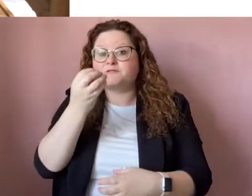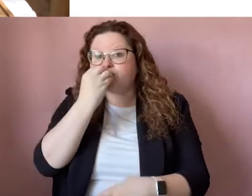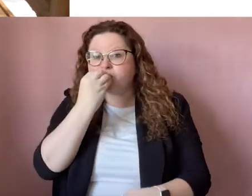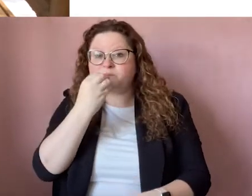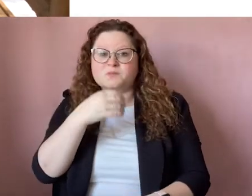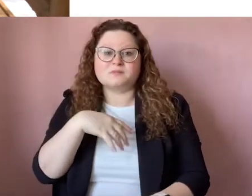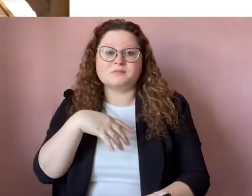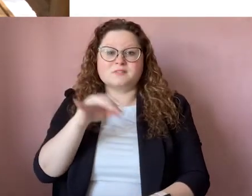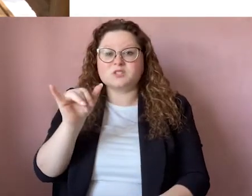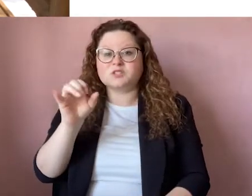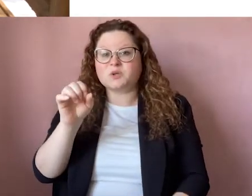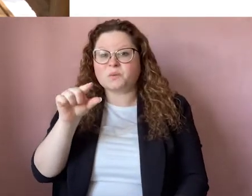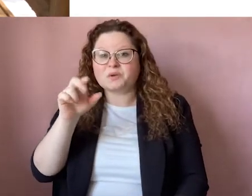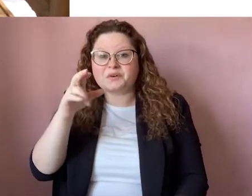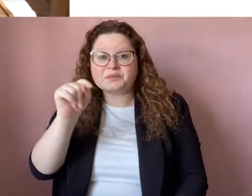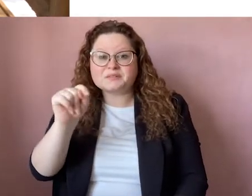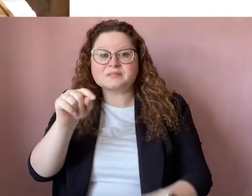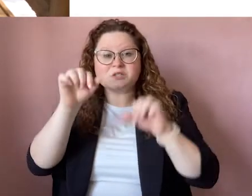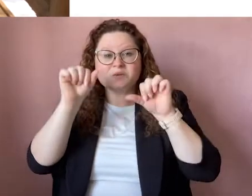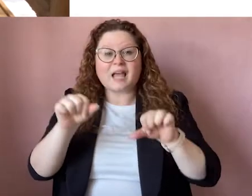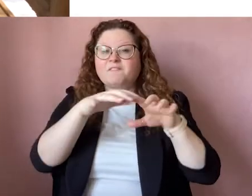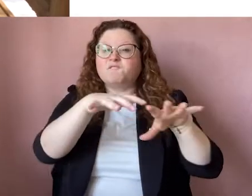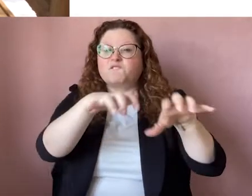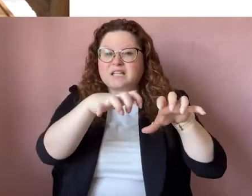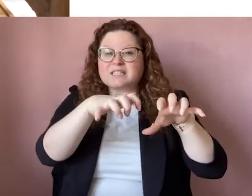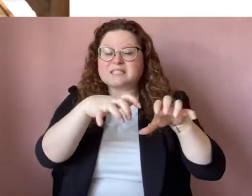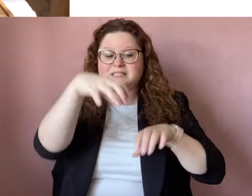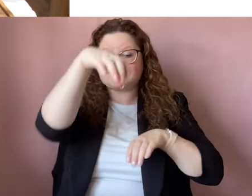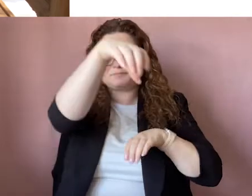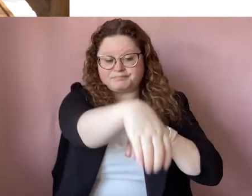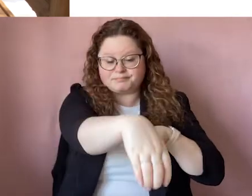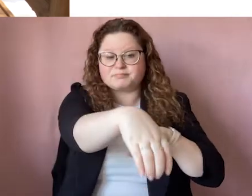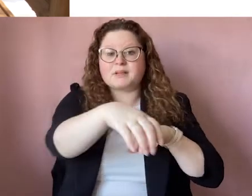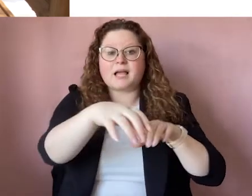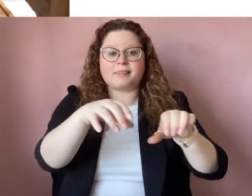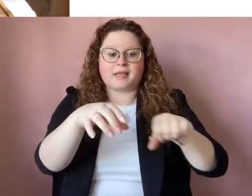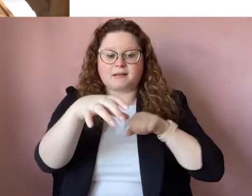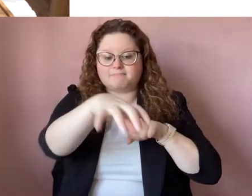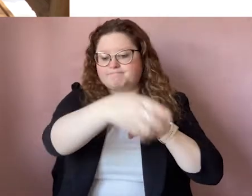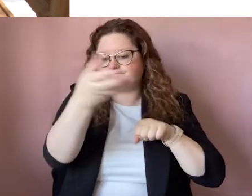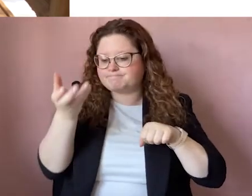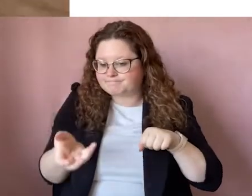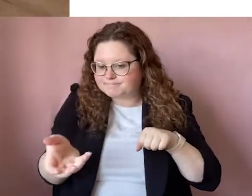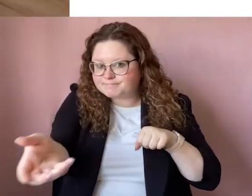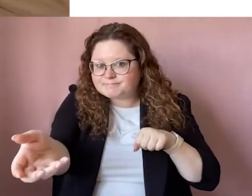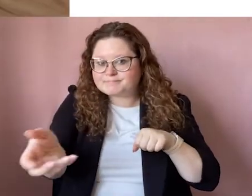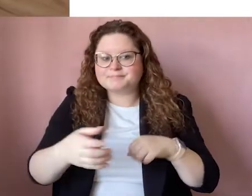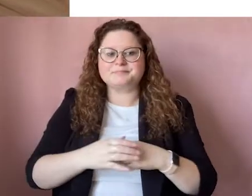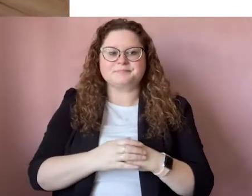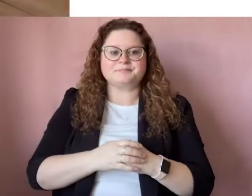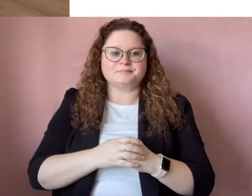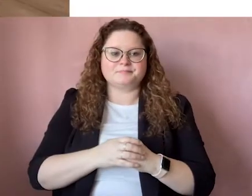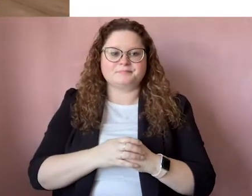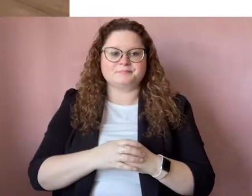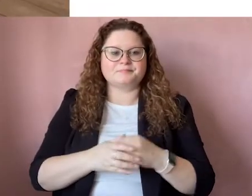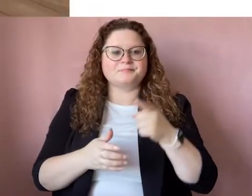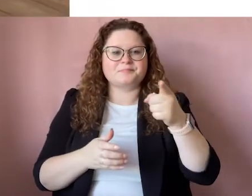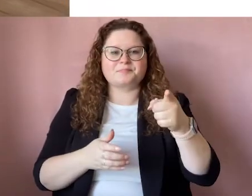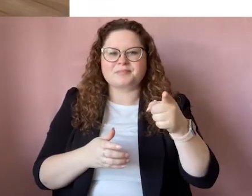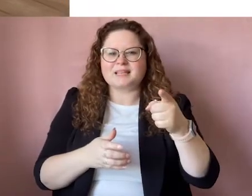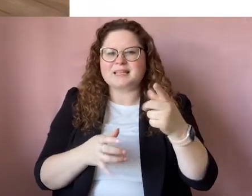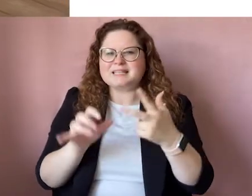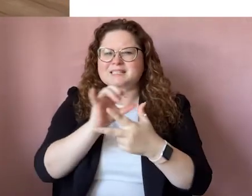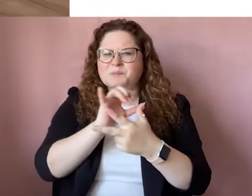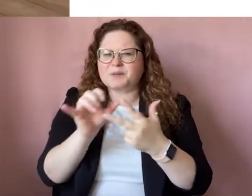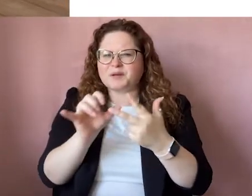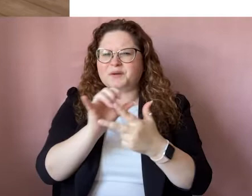in the freezer and let them go for a while, and it creates a really long-lasting enrichment exercise. These are very, very similar, but of course